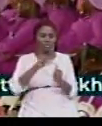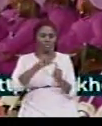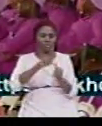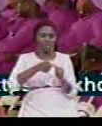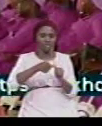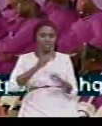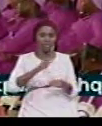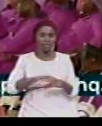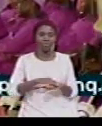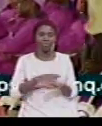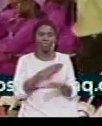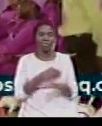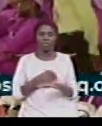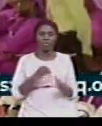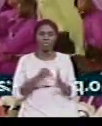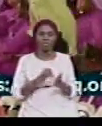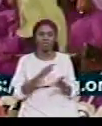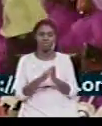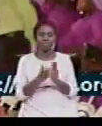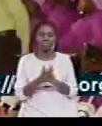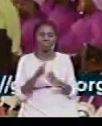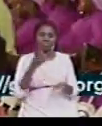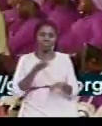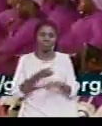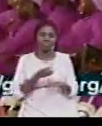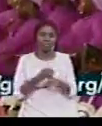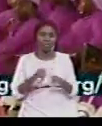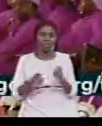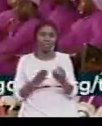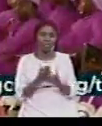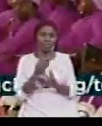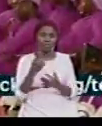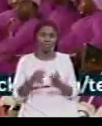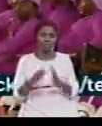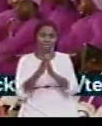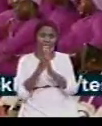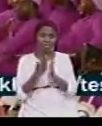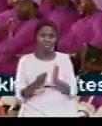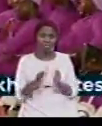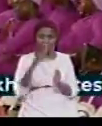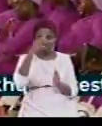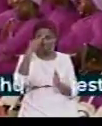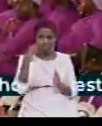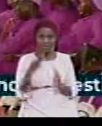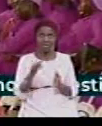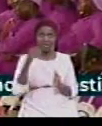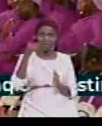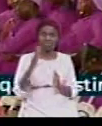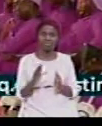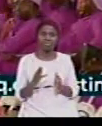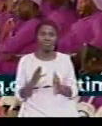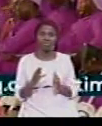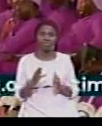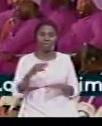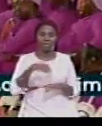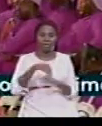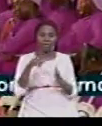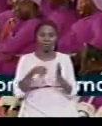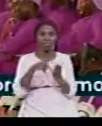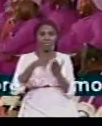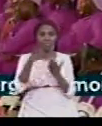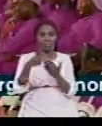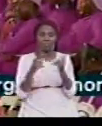But through the prayer of the man of God, as he came for GCK, the Lord touched her.